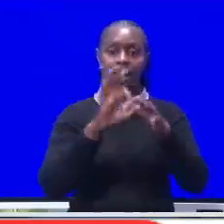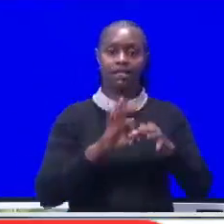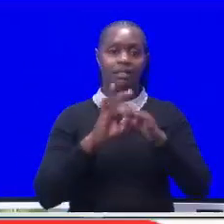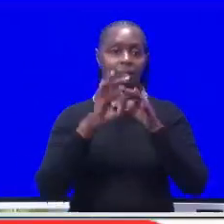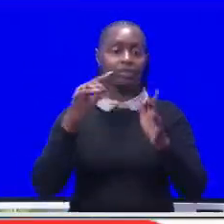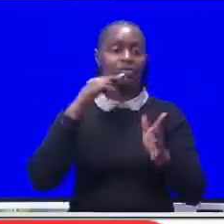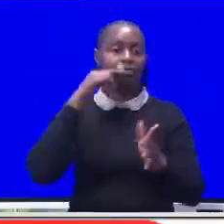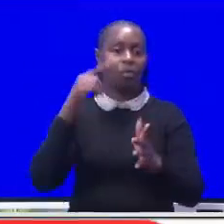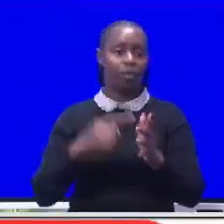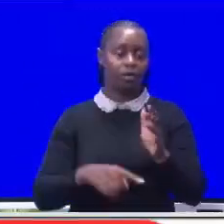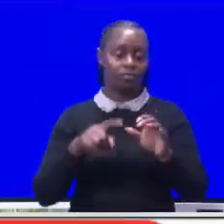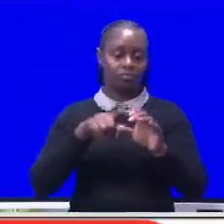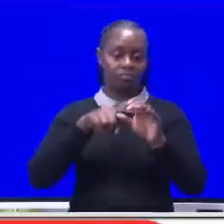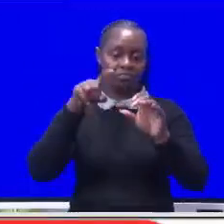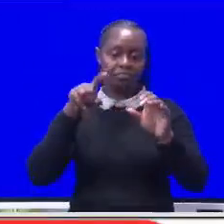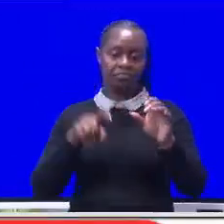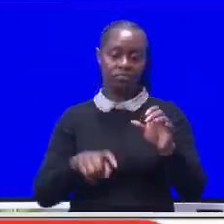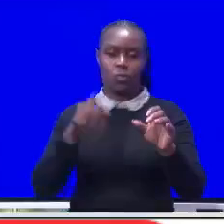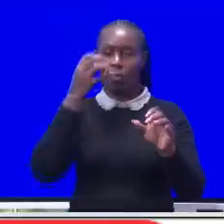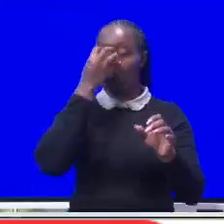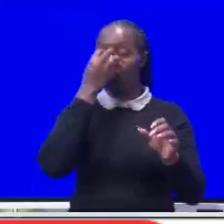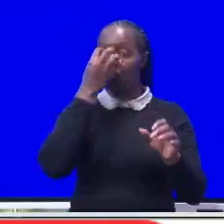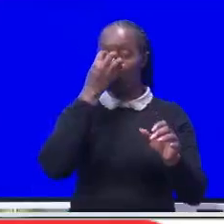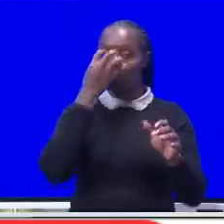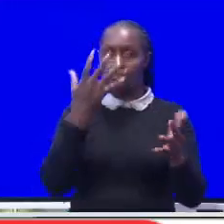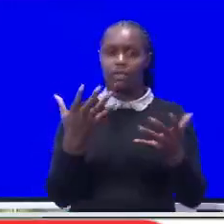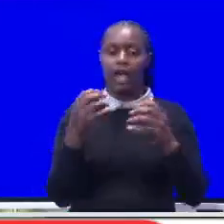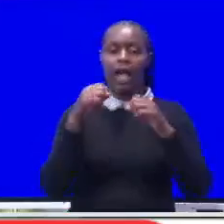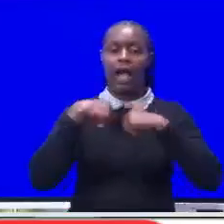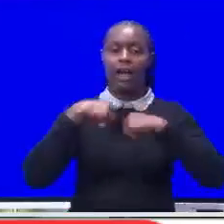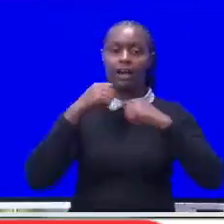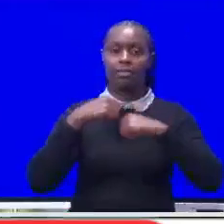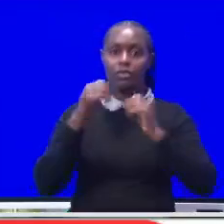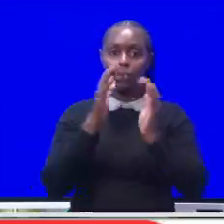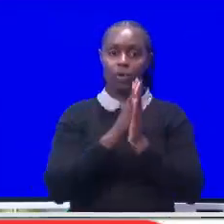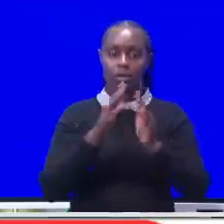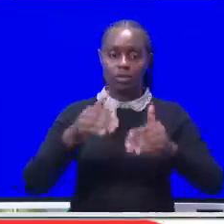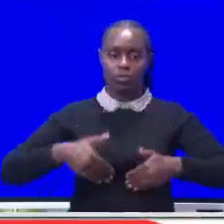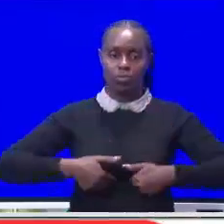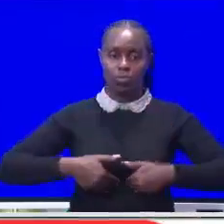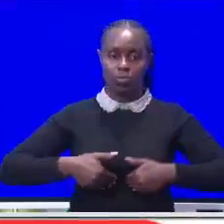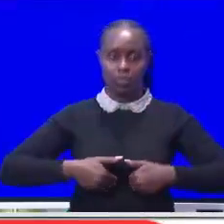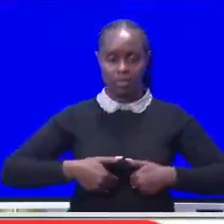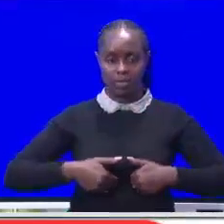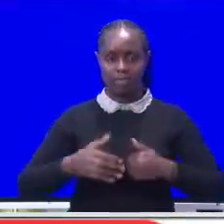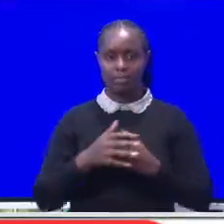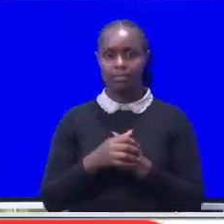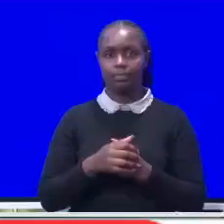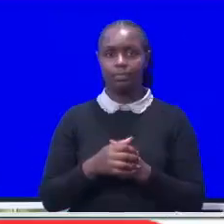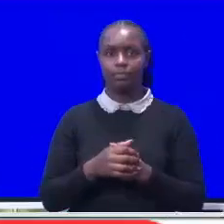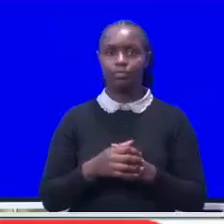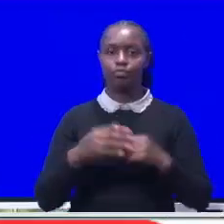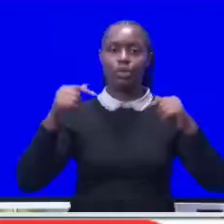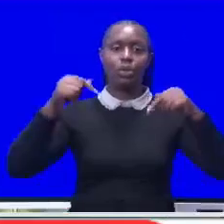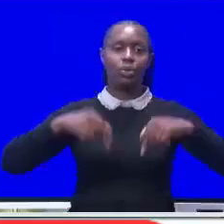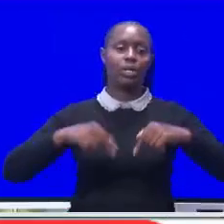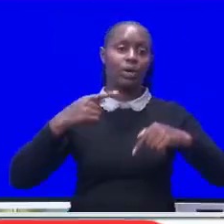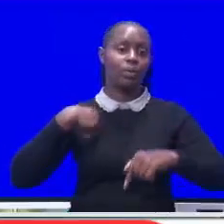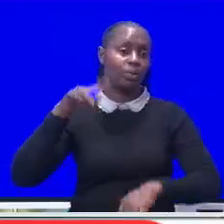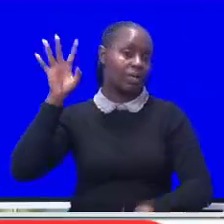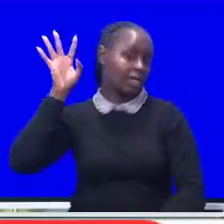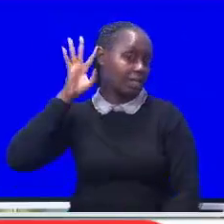the resignation of President William Ruto in solidarity with the young Kenyan protesters. Today we hear these